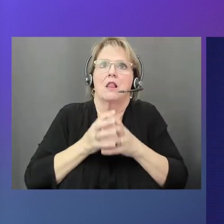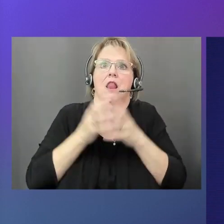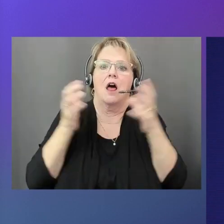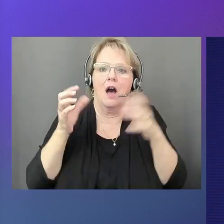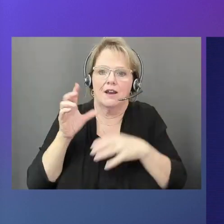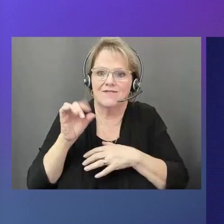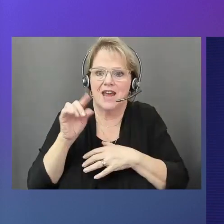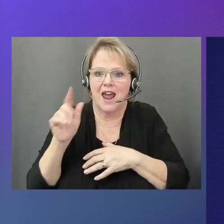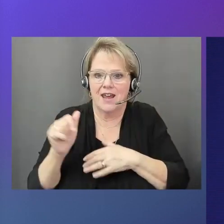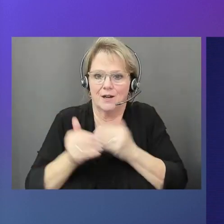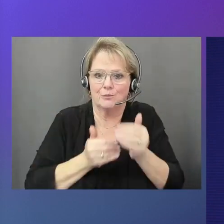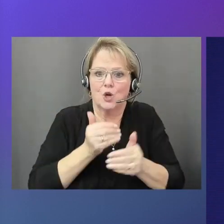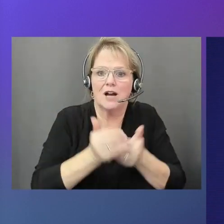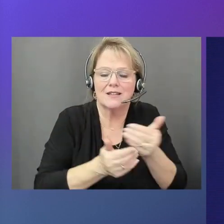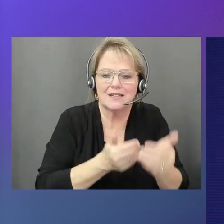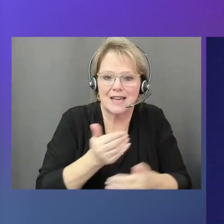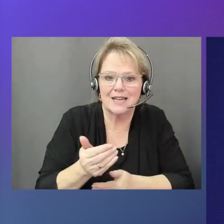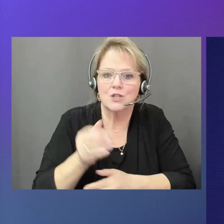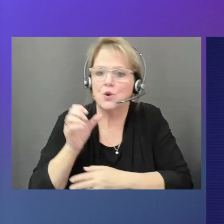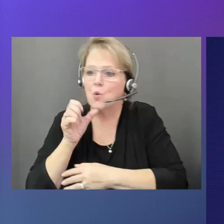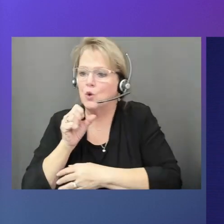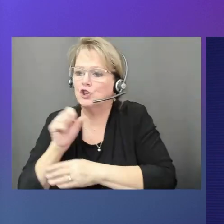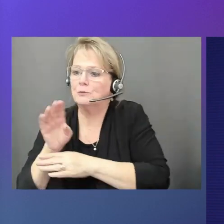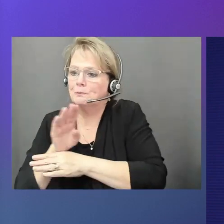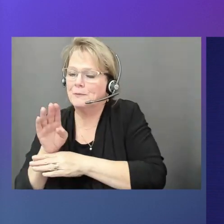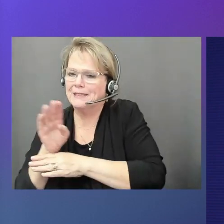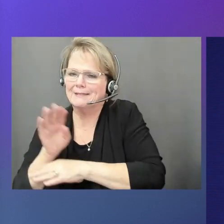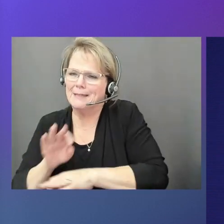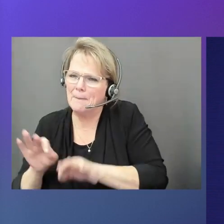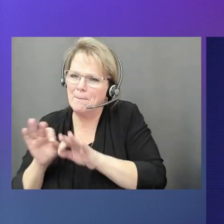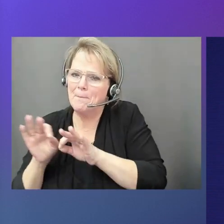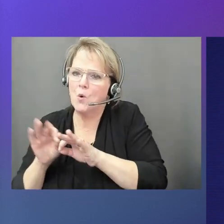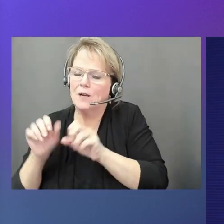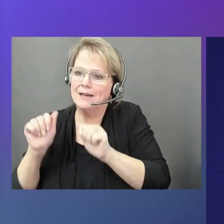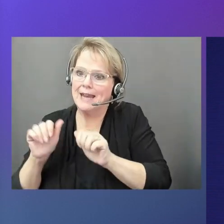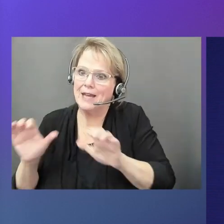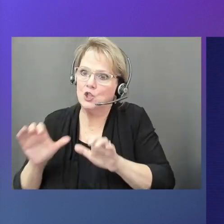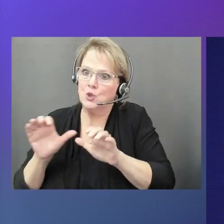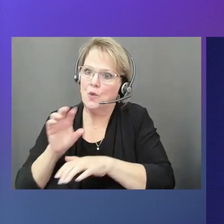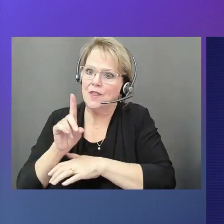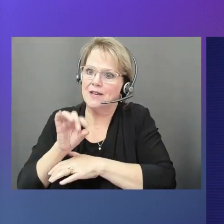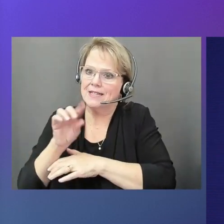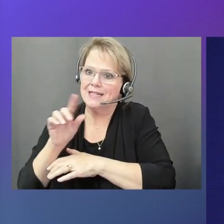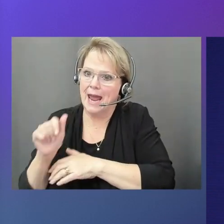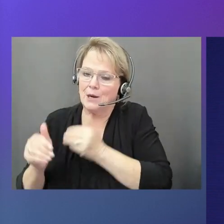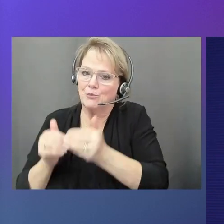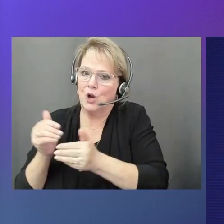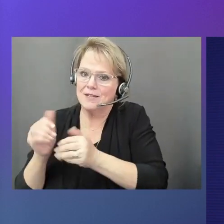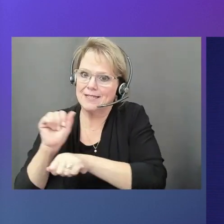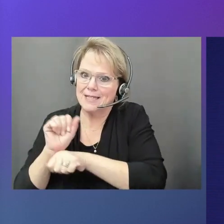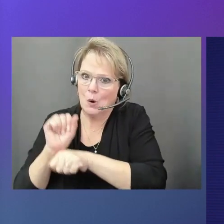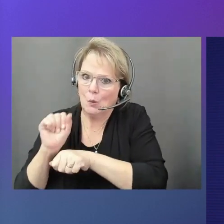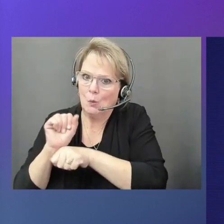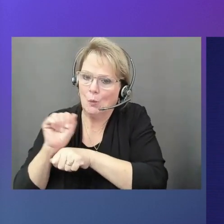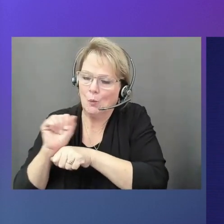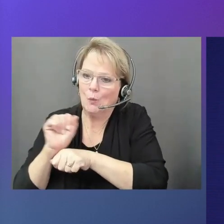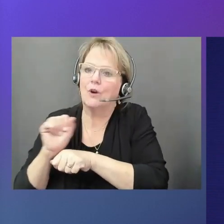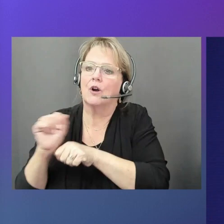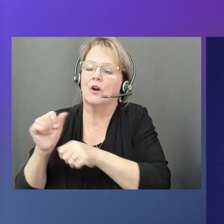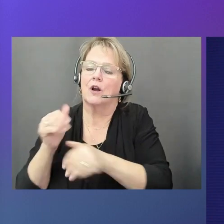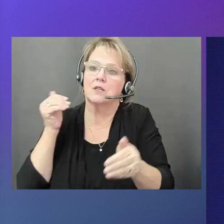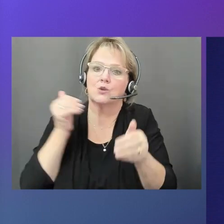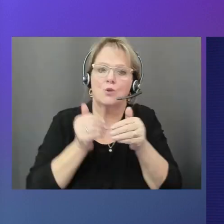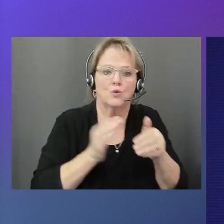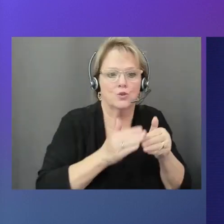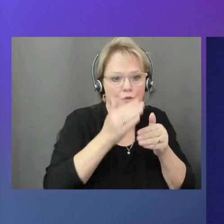So it's really important that Orange Business is able to conduct these data processing workloads as close to where their end users are in order to